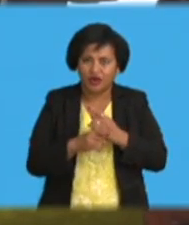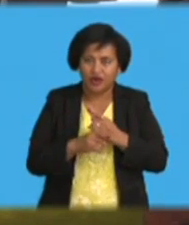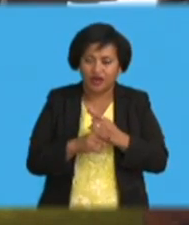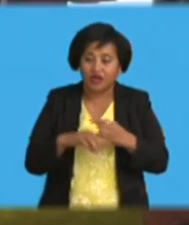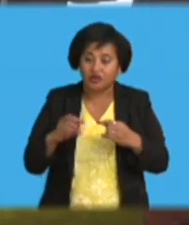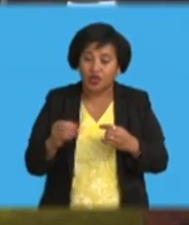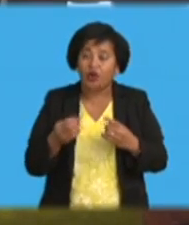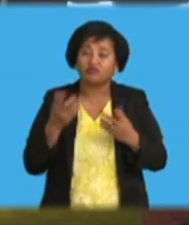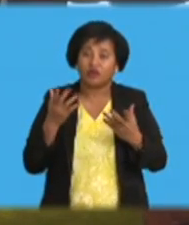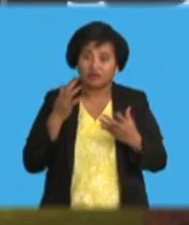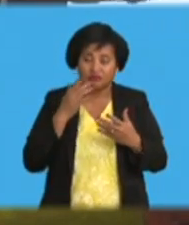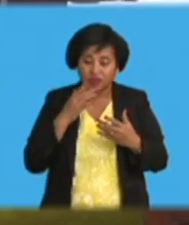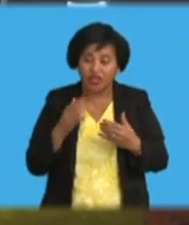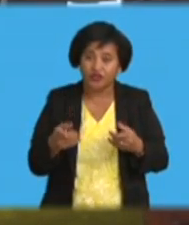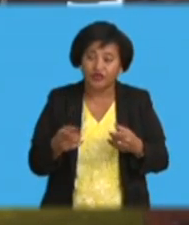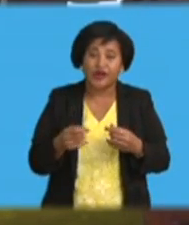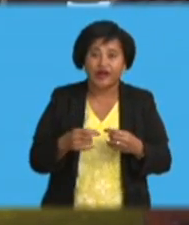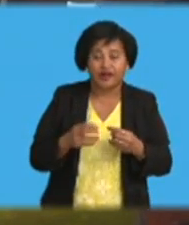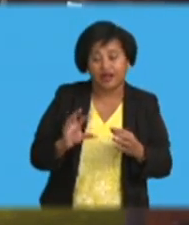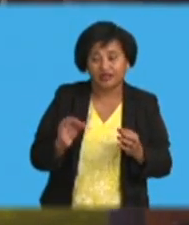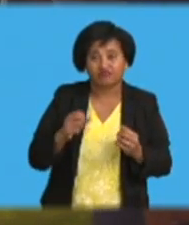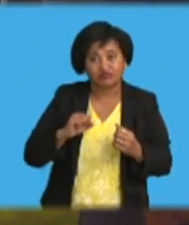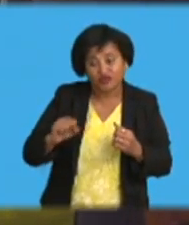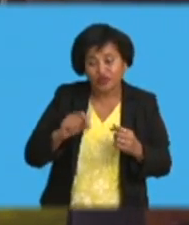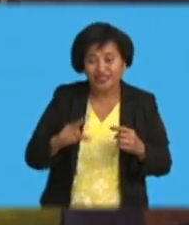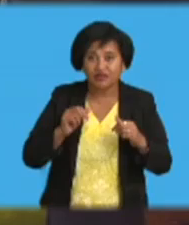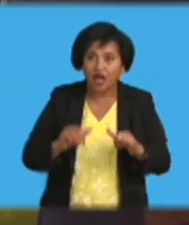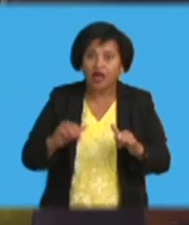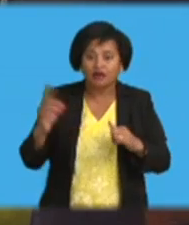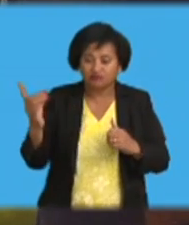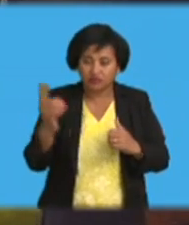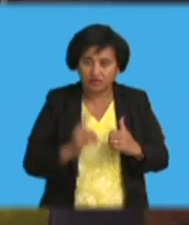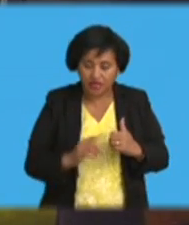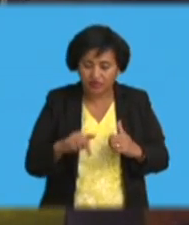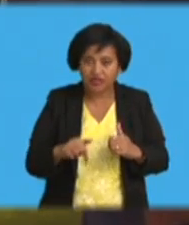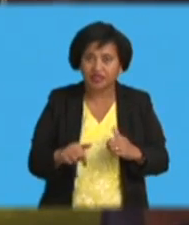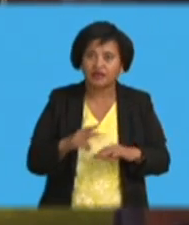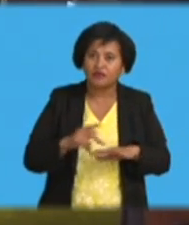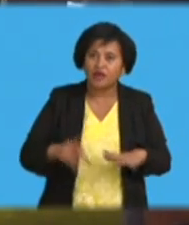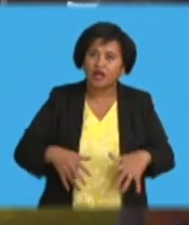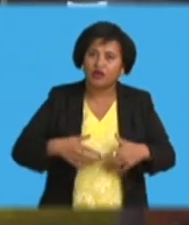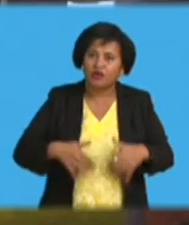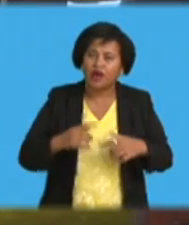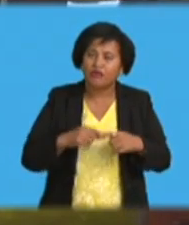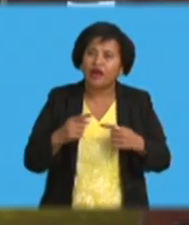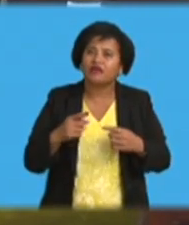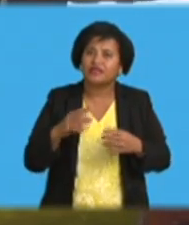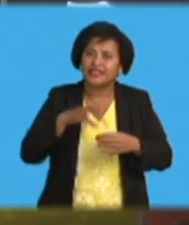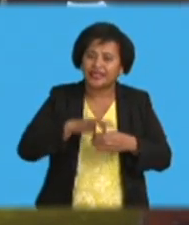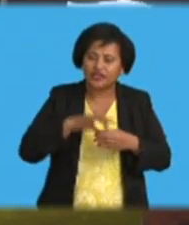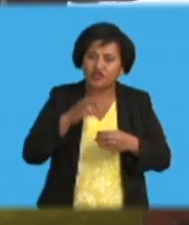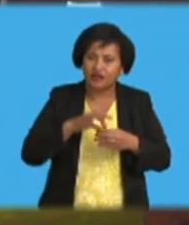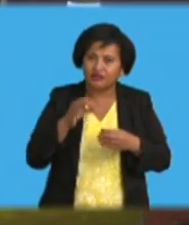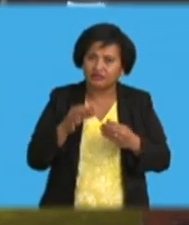of behaviour, the opposition, including Honourable Prasad, have the gall to come to this House and complain about electoral practices.